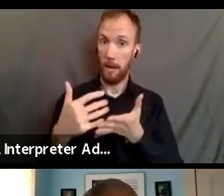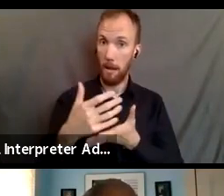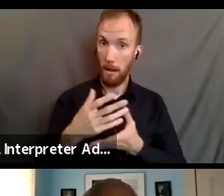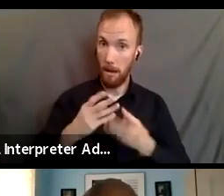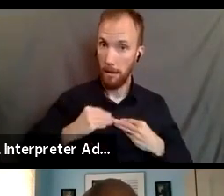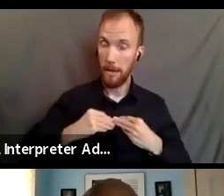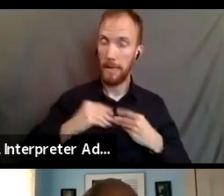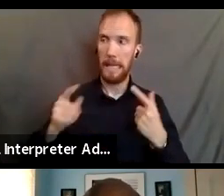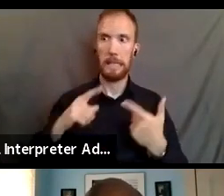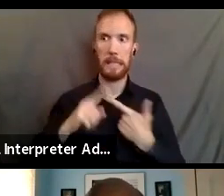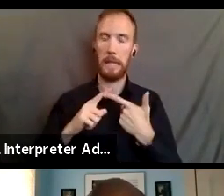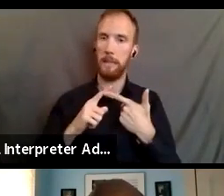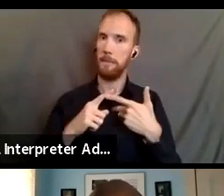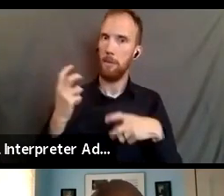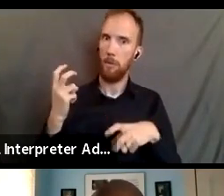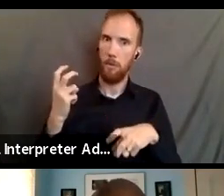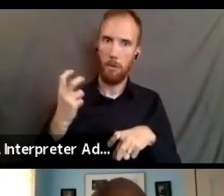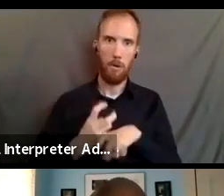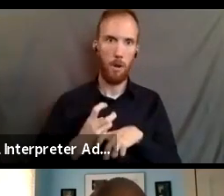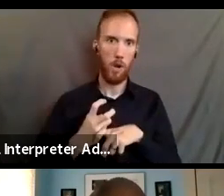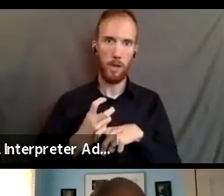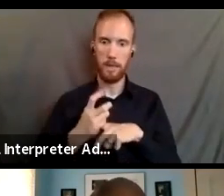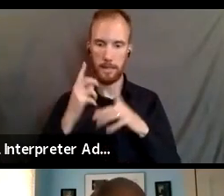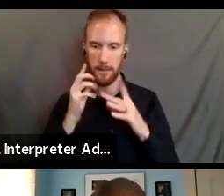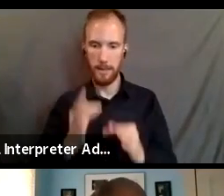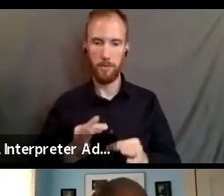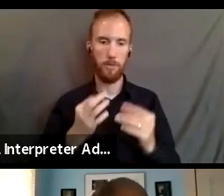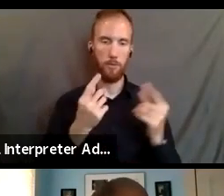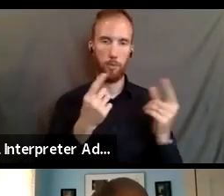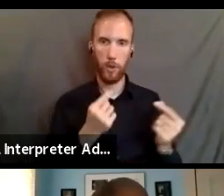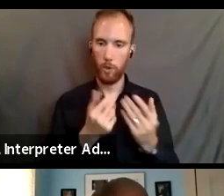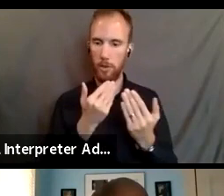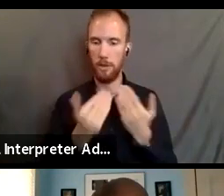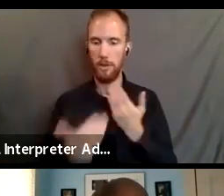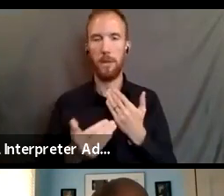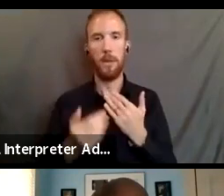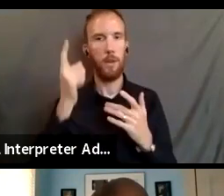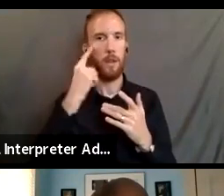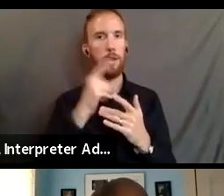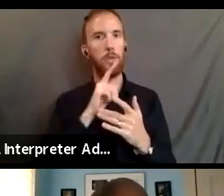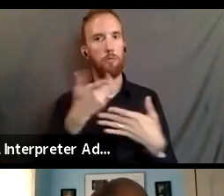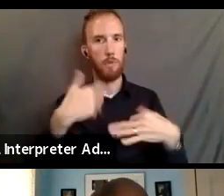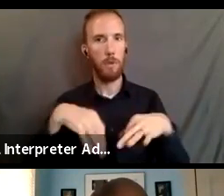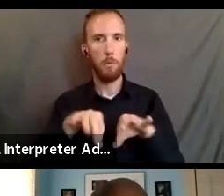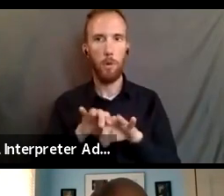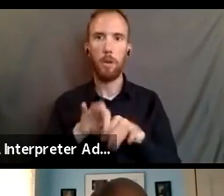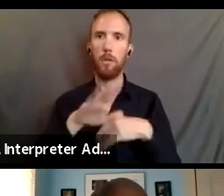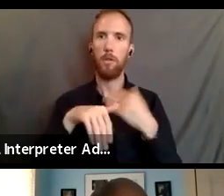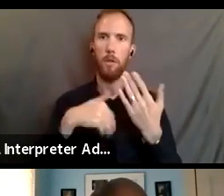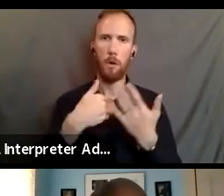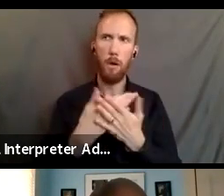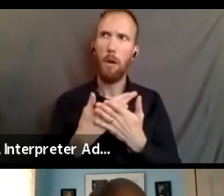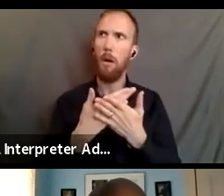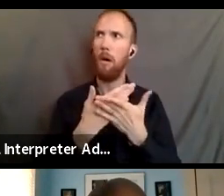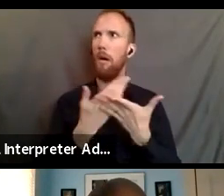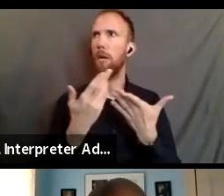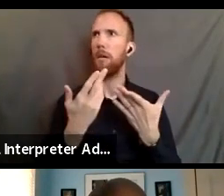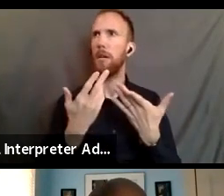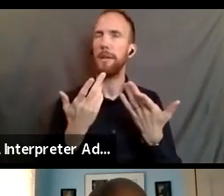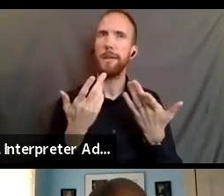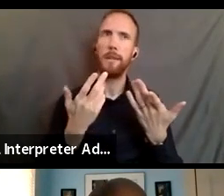tough decisions and so i think it's important that everyone dedicate some time and energy towards uh